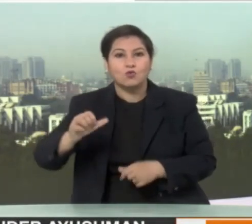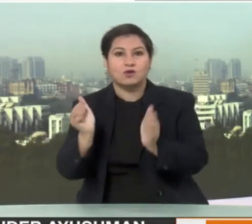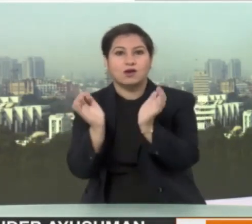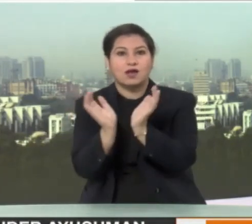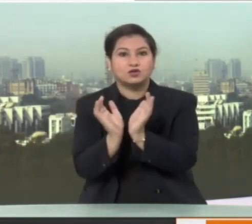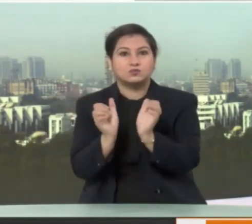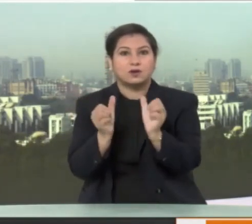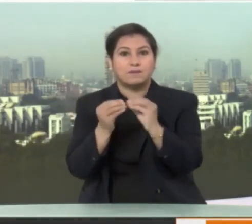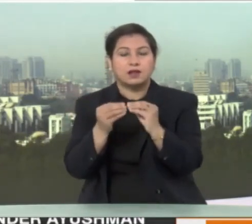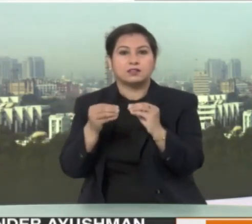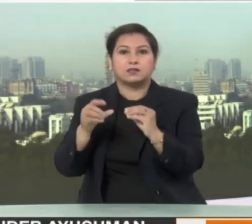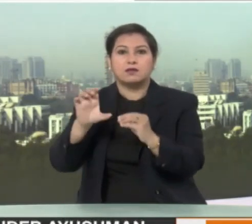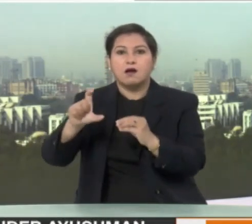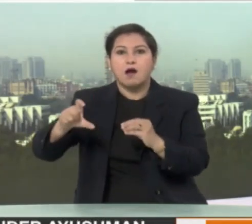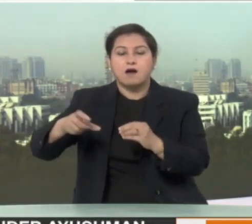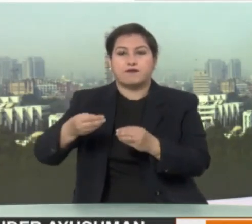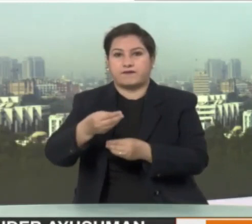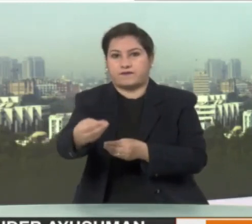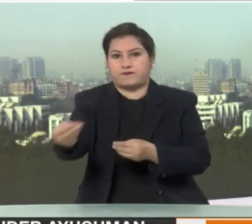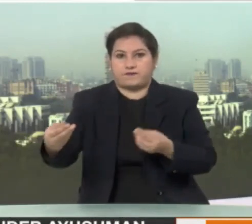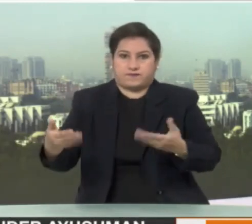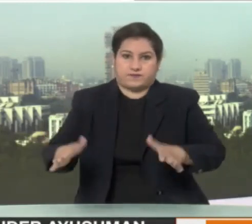have already been issued.